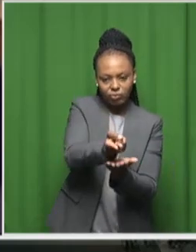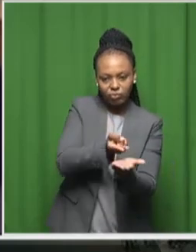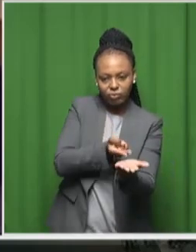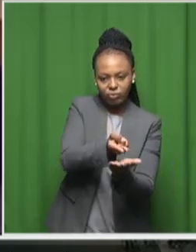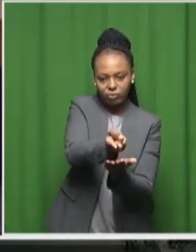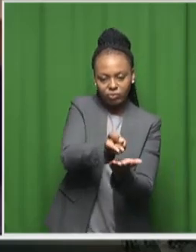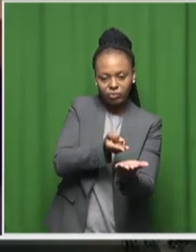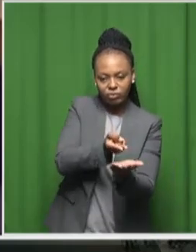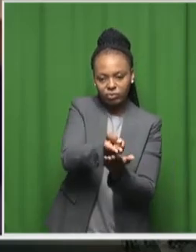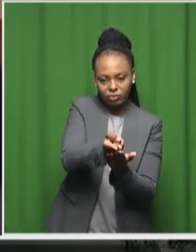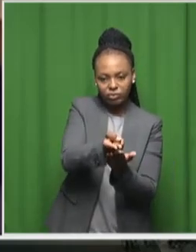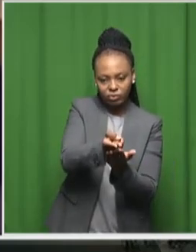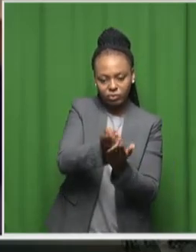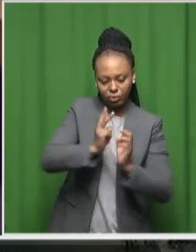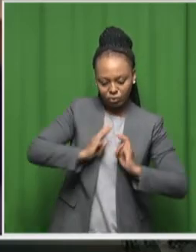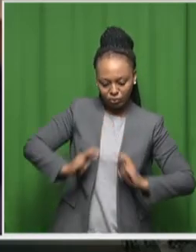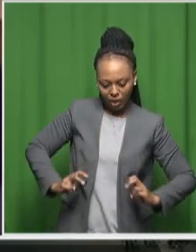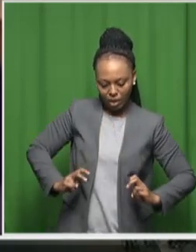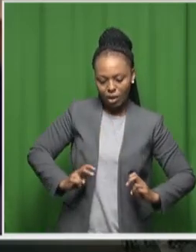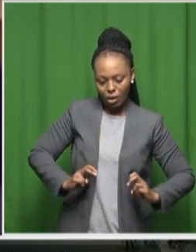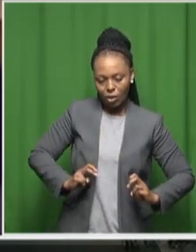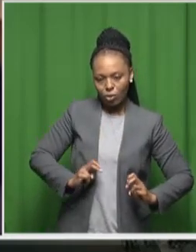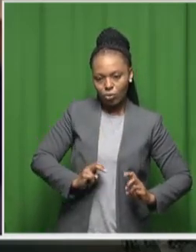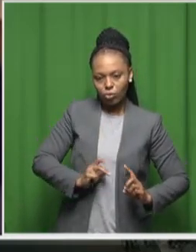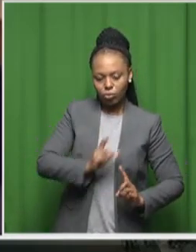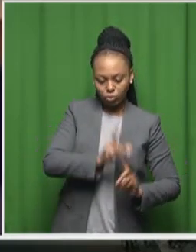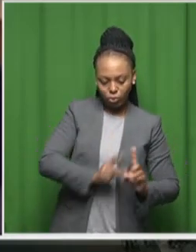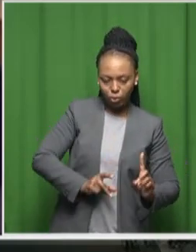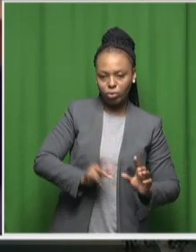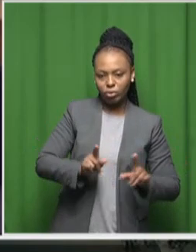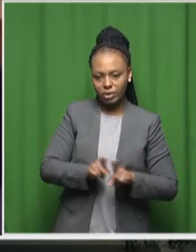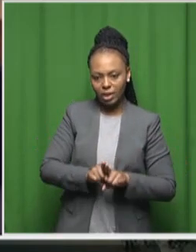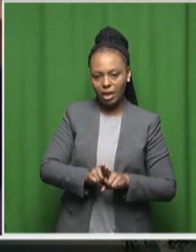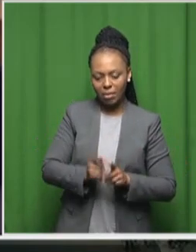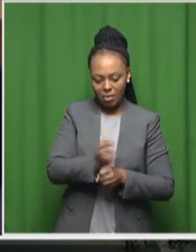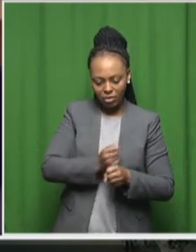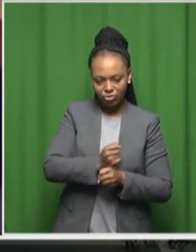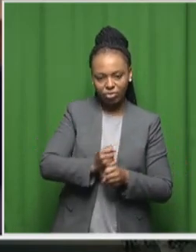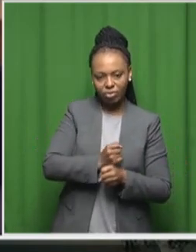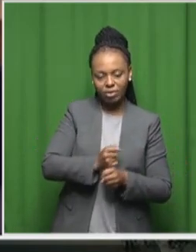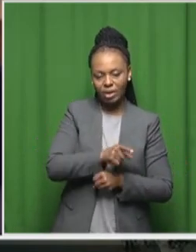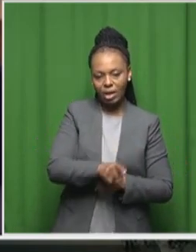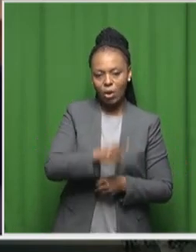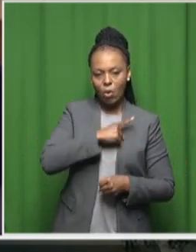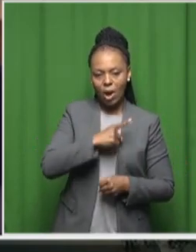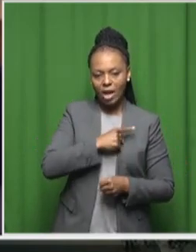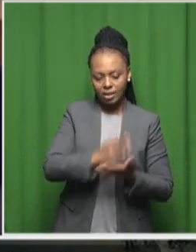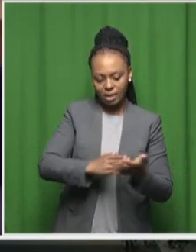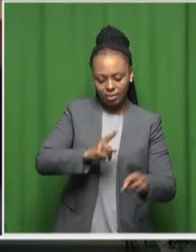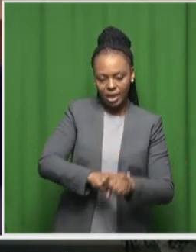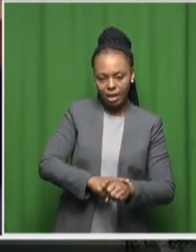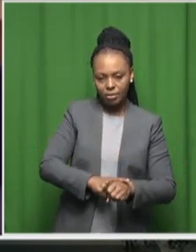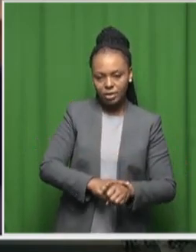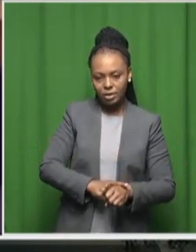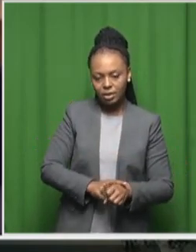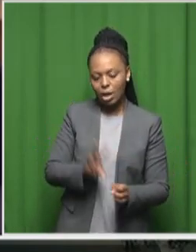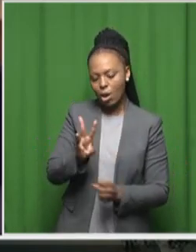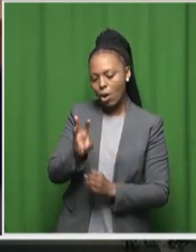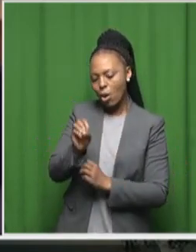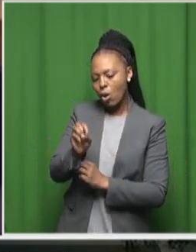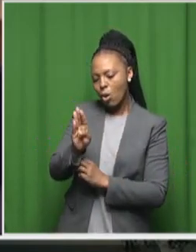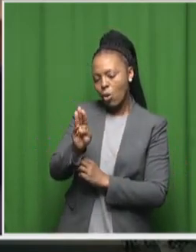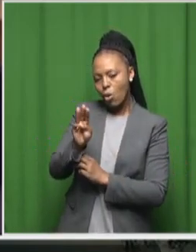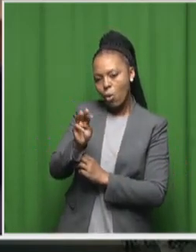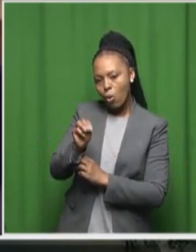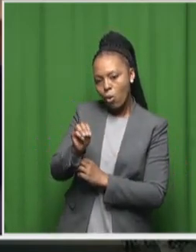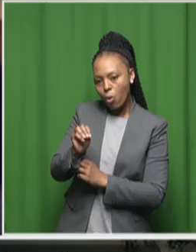in instances where you don't have one available, they have to remove the entire womb, for example. So, whereas they